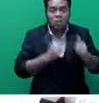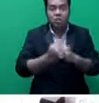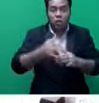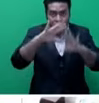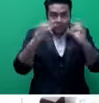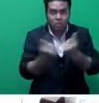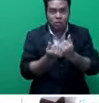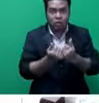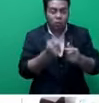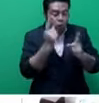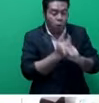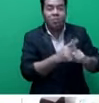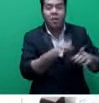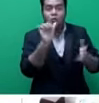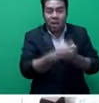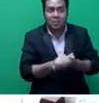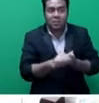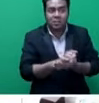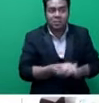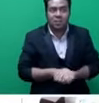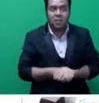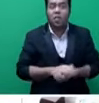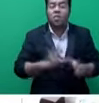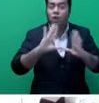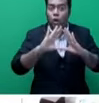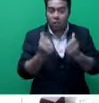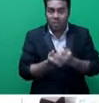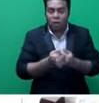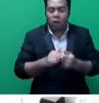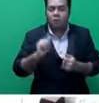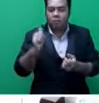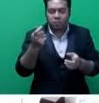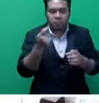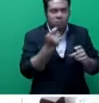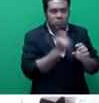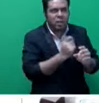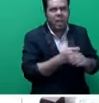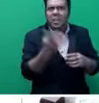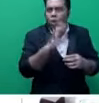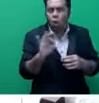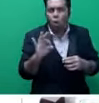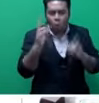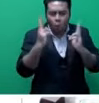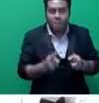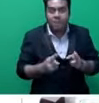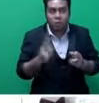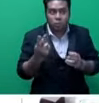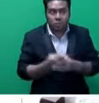pertaining to rights. If I could reiterate, Mr. Speaker, sir, the Convention Against Torture and Other Inhumane and Degrading